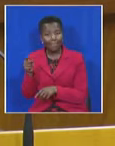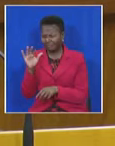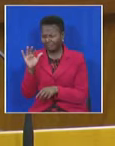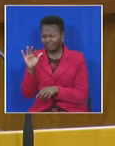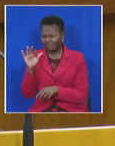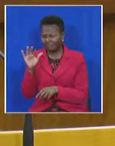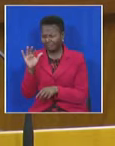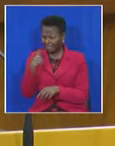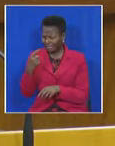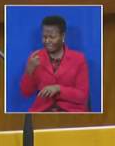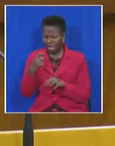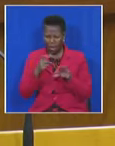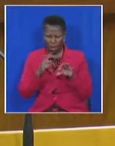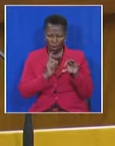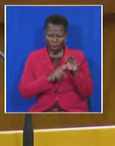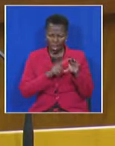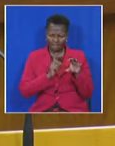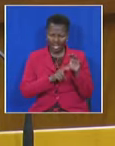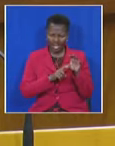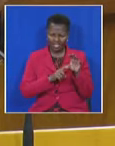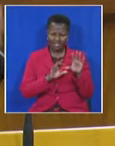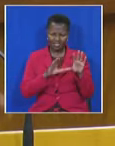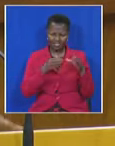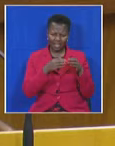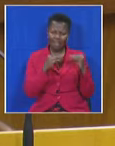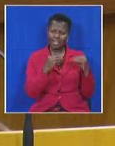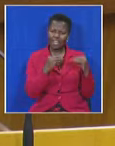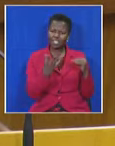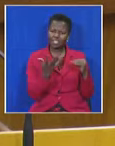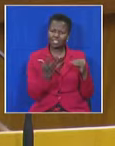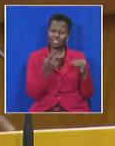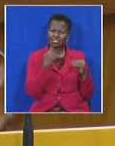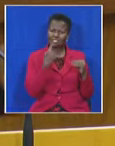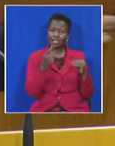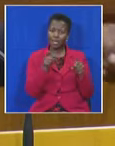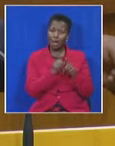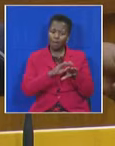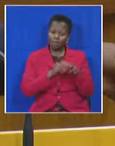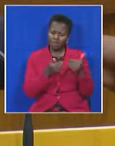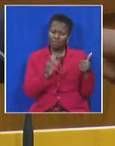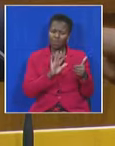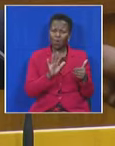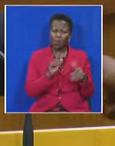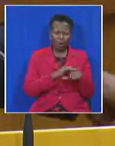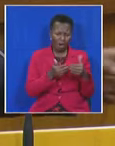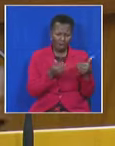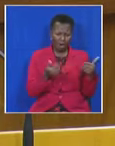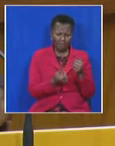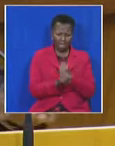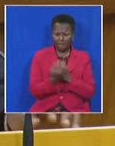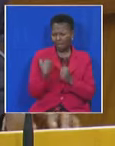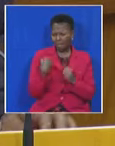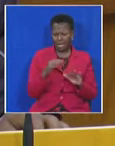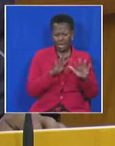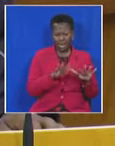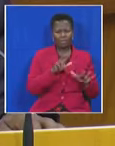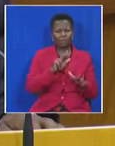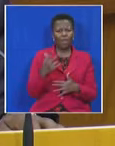there was what was called qualified franchise. Many of you think there was always apartheid. Apartheid is introduced in